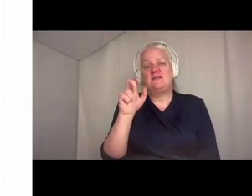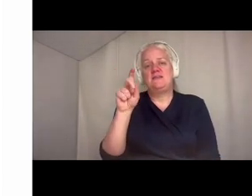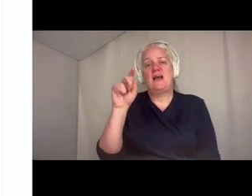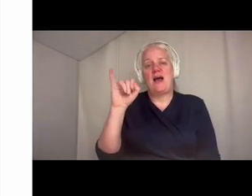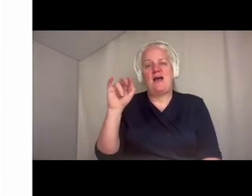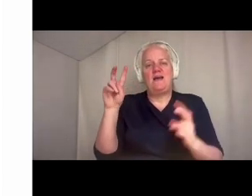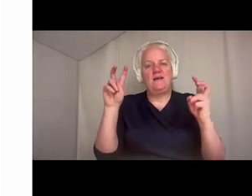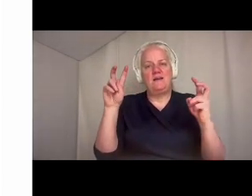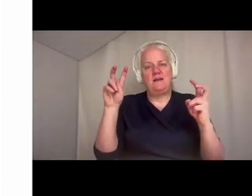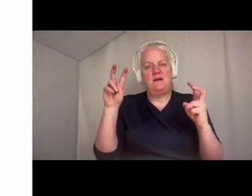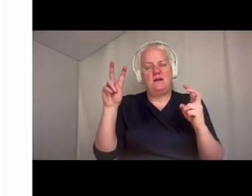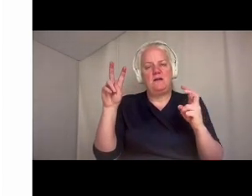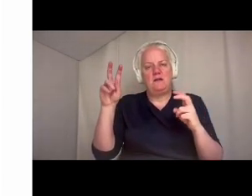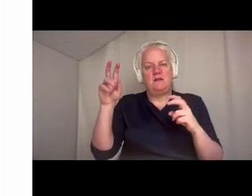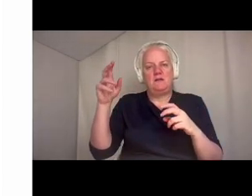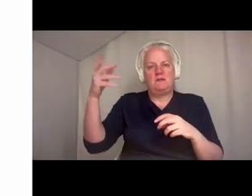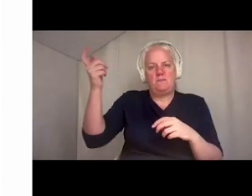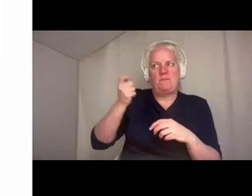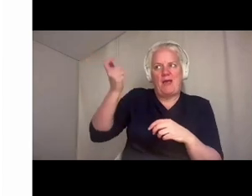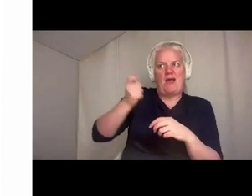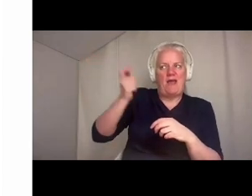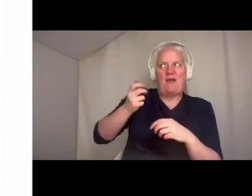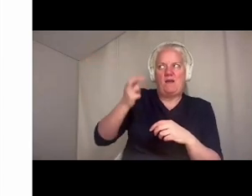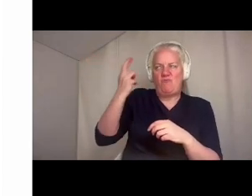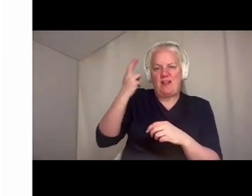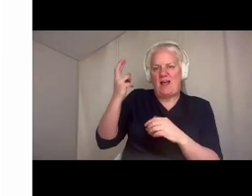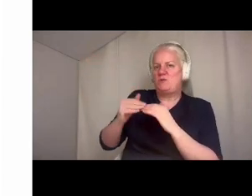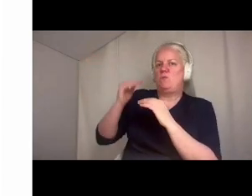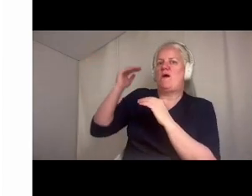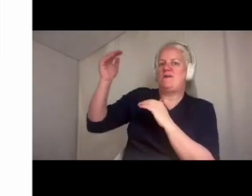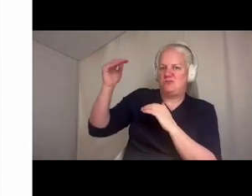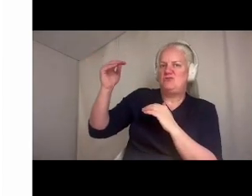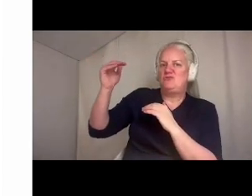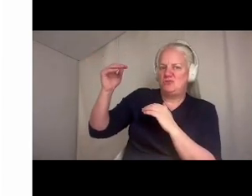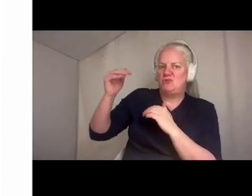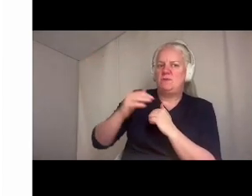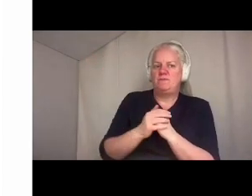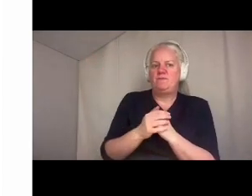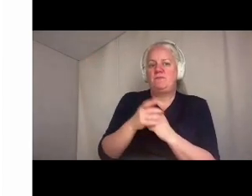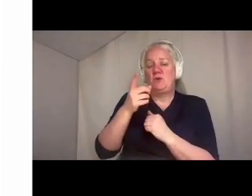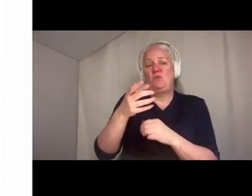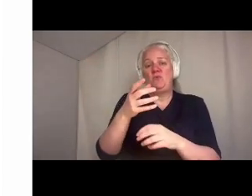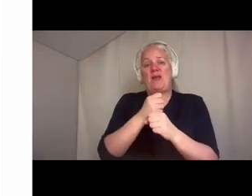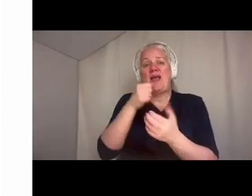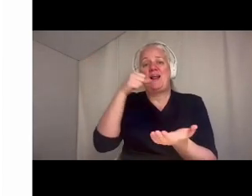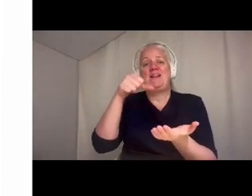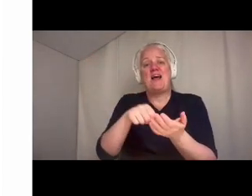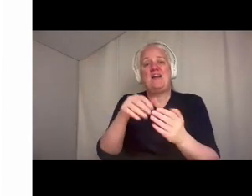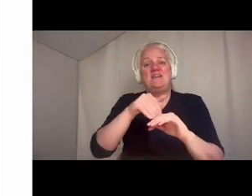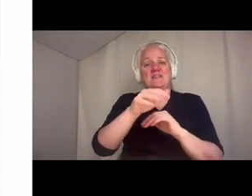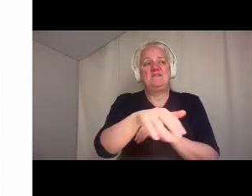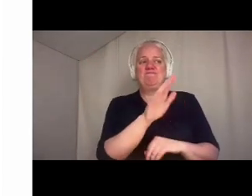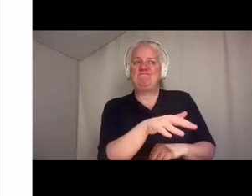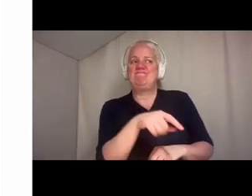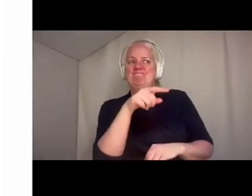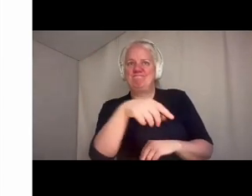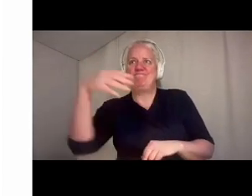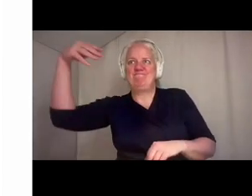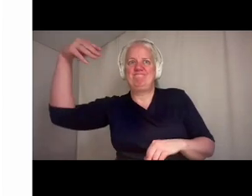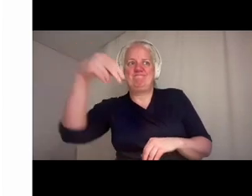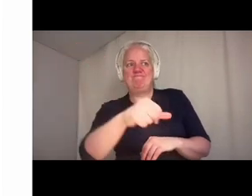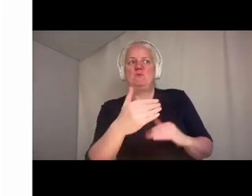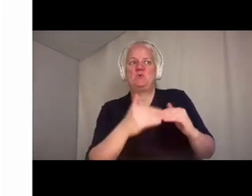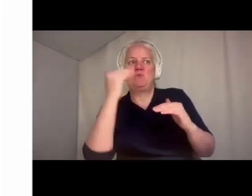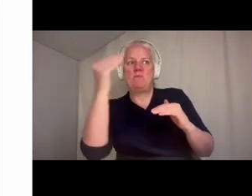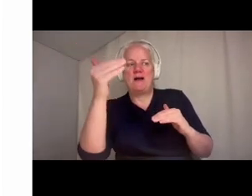you are an SSI or SSDI beneficiary and you receive a notice of overpayment, there are a couple of